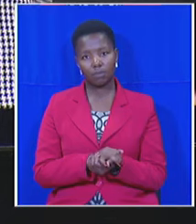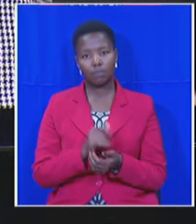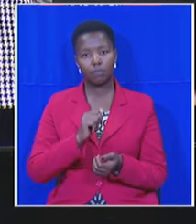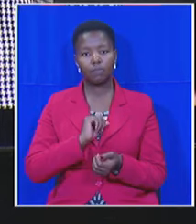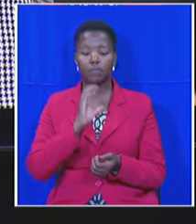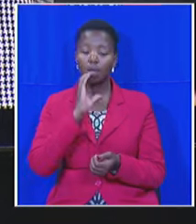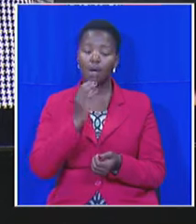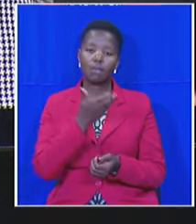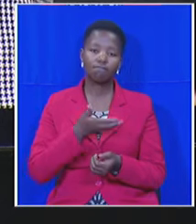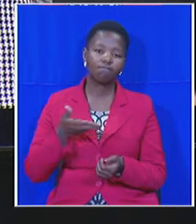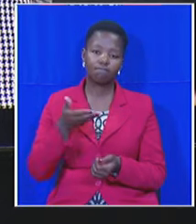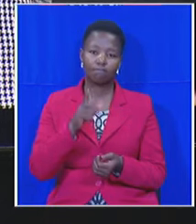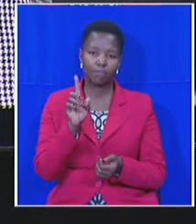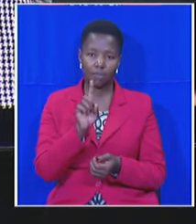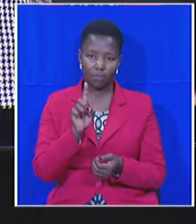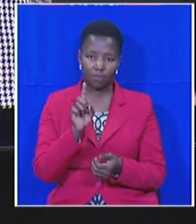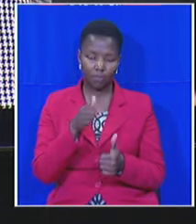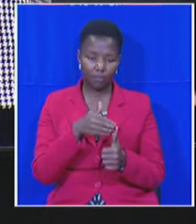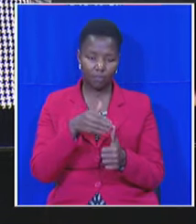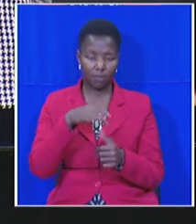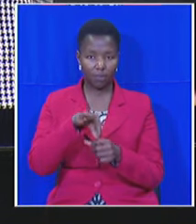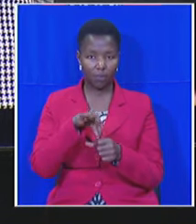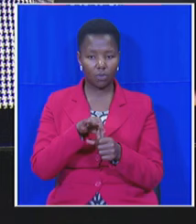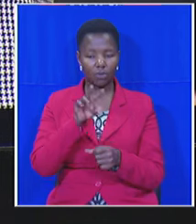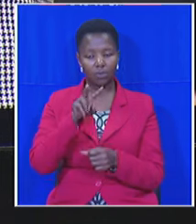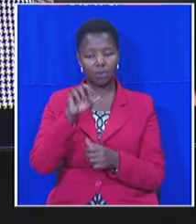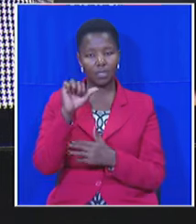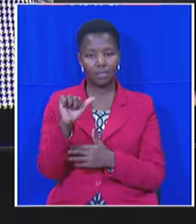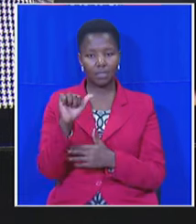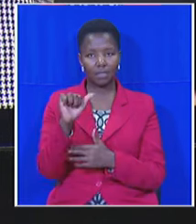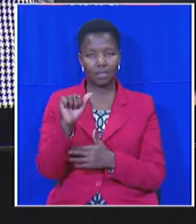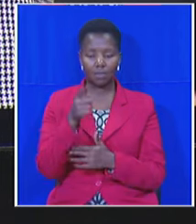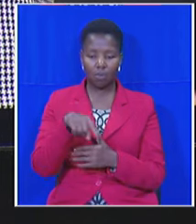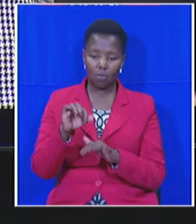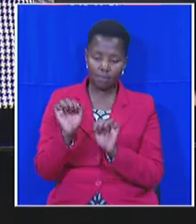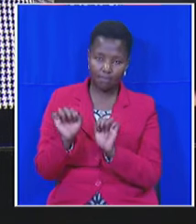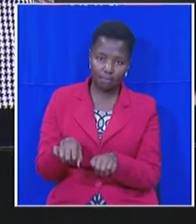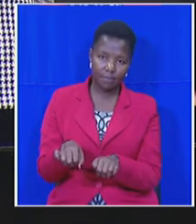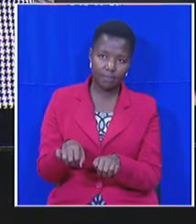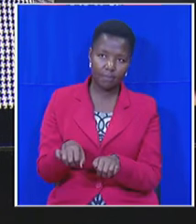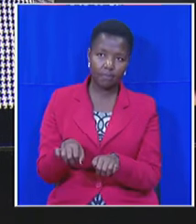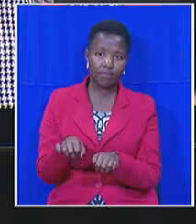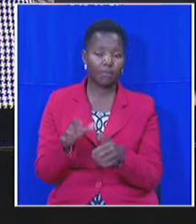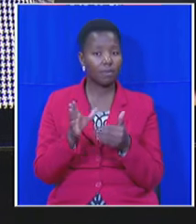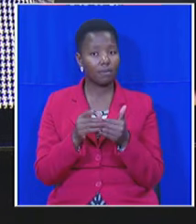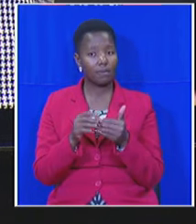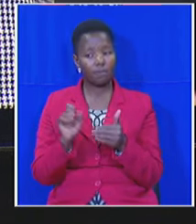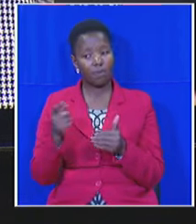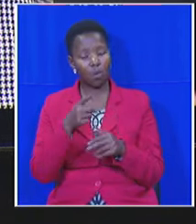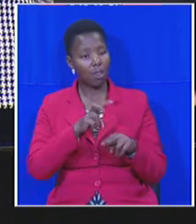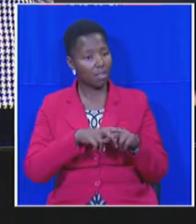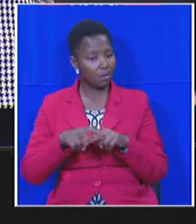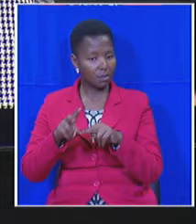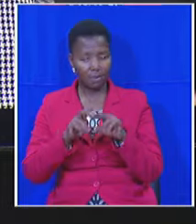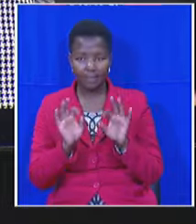question before the House is that vote 26 be agreed to. Are all members in their